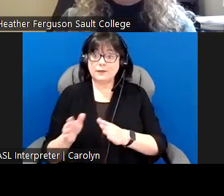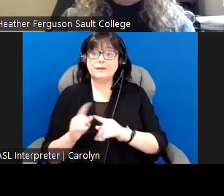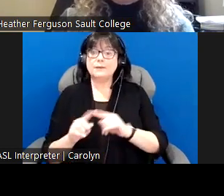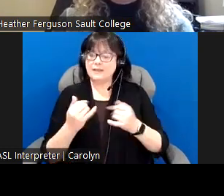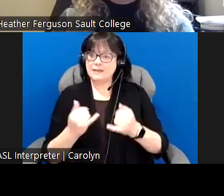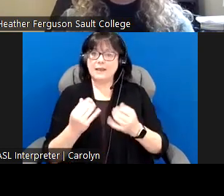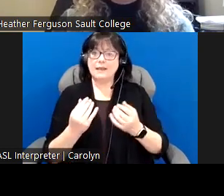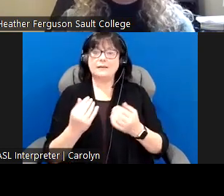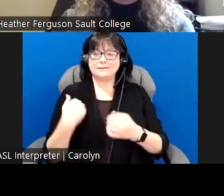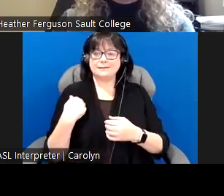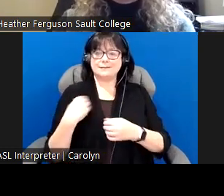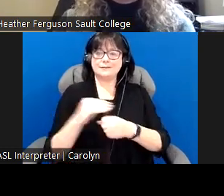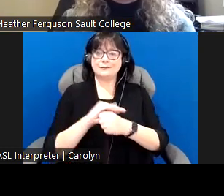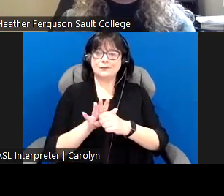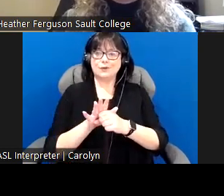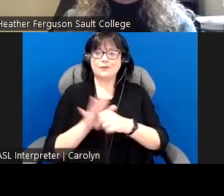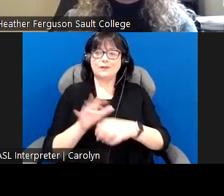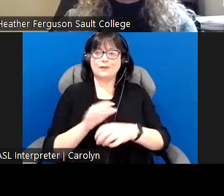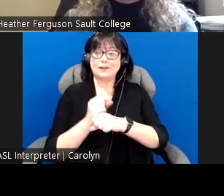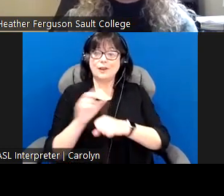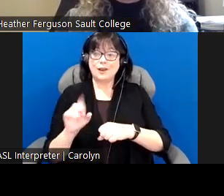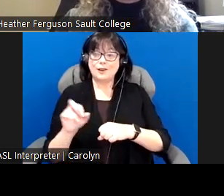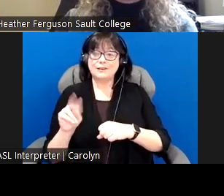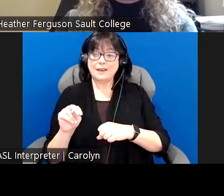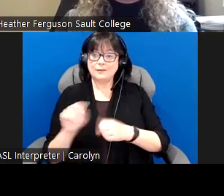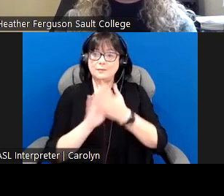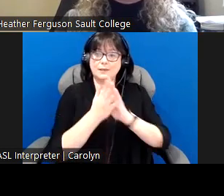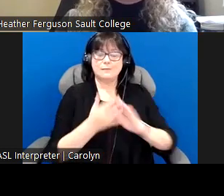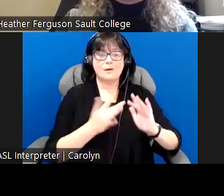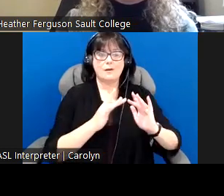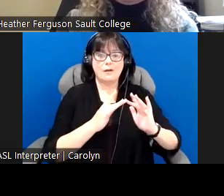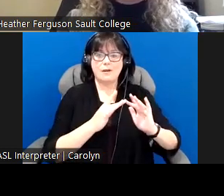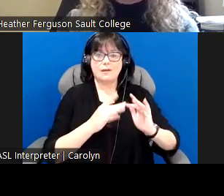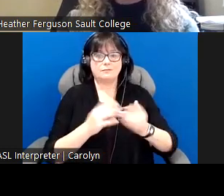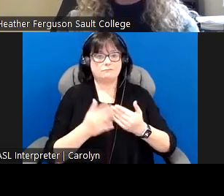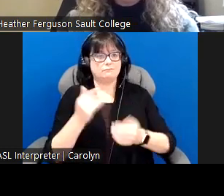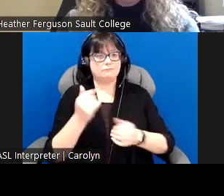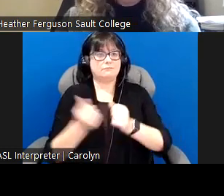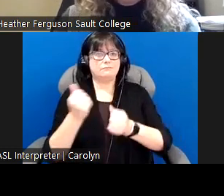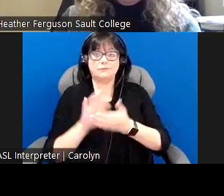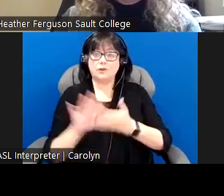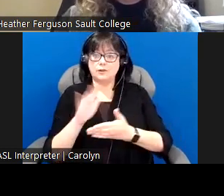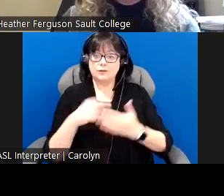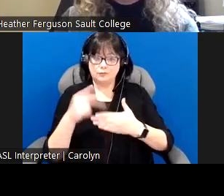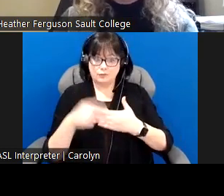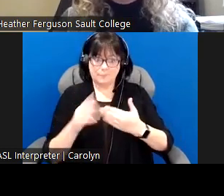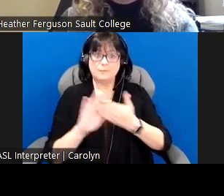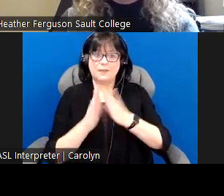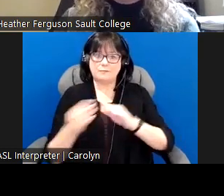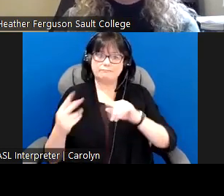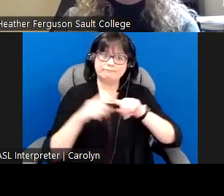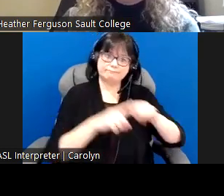learning during the lockdown, it was used by almost every college program. It's nice that it's